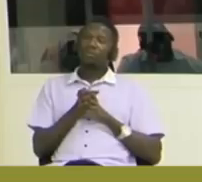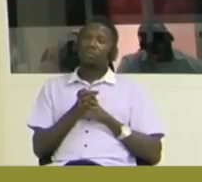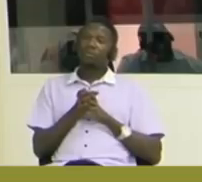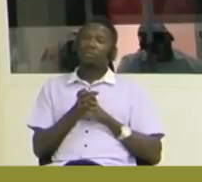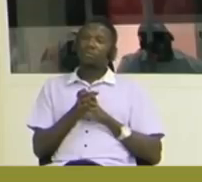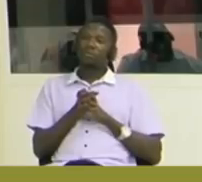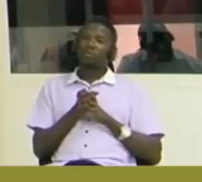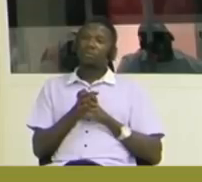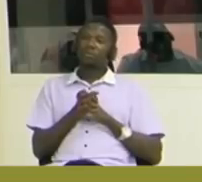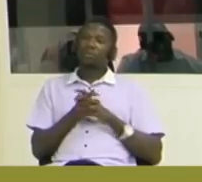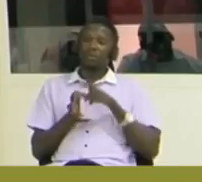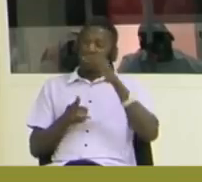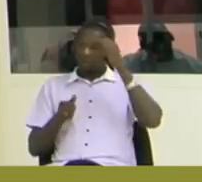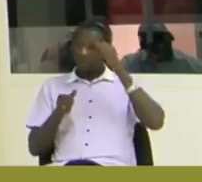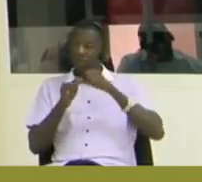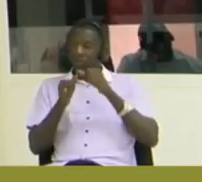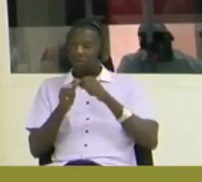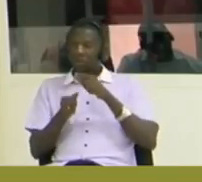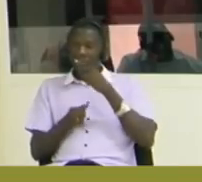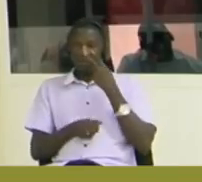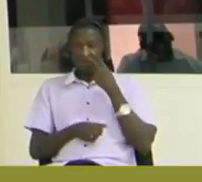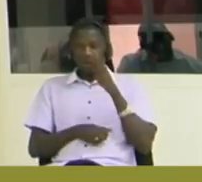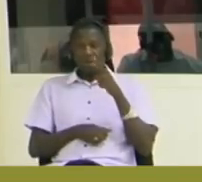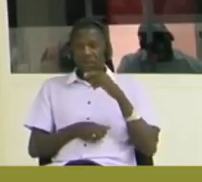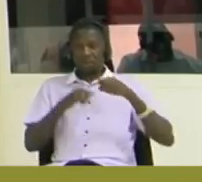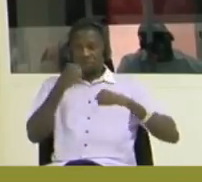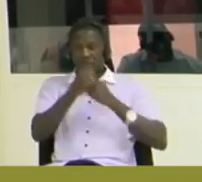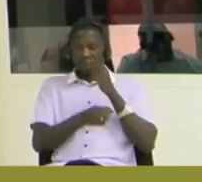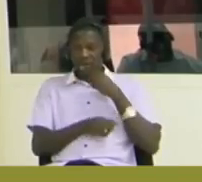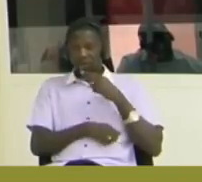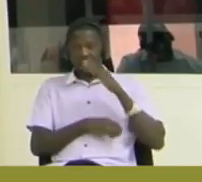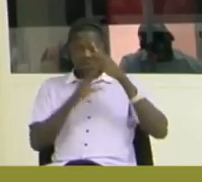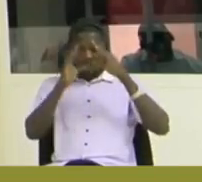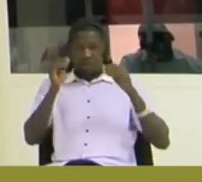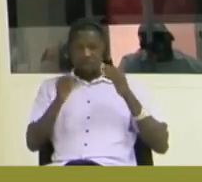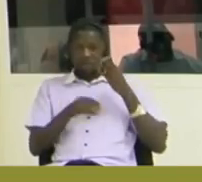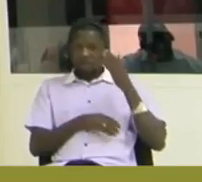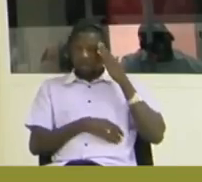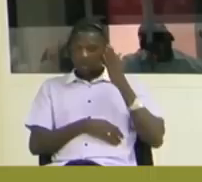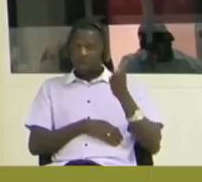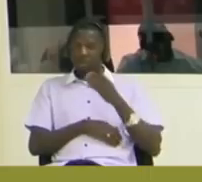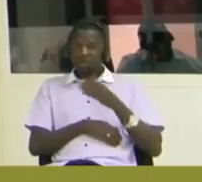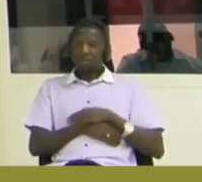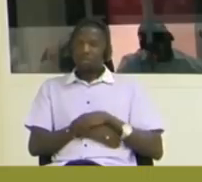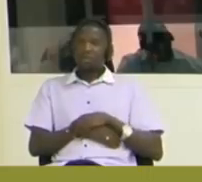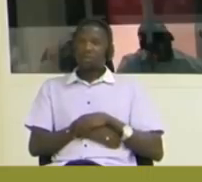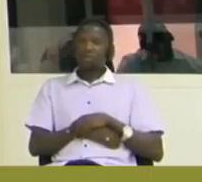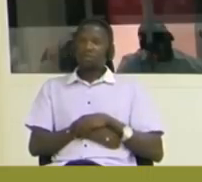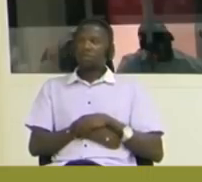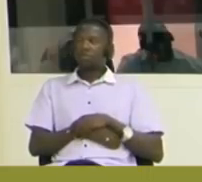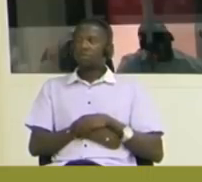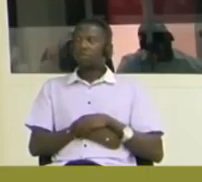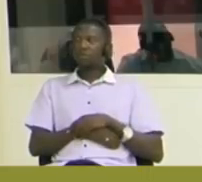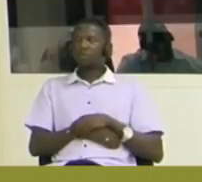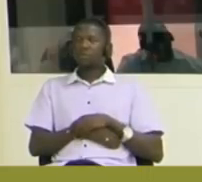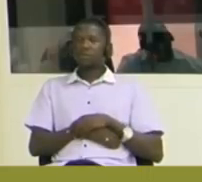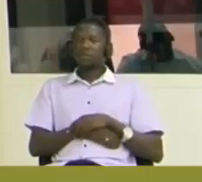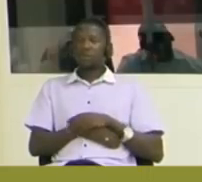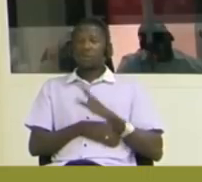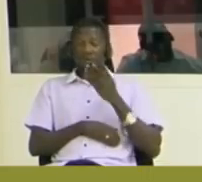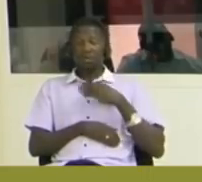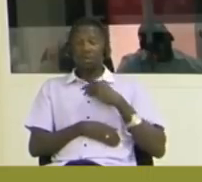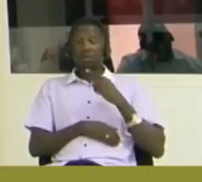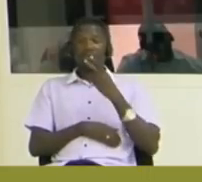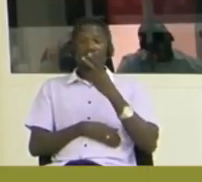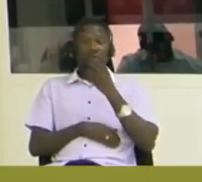Did you remember seeing the wives at your house? It's been 25 years. I cannot, but I